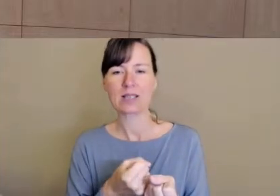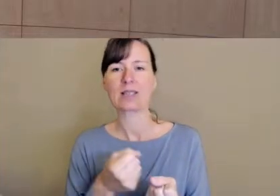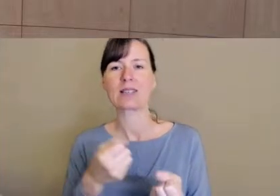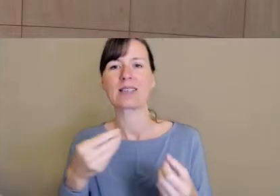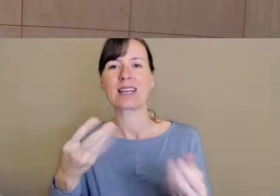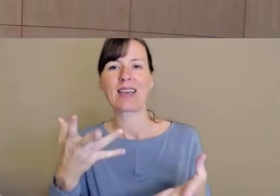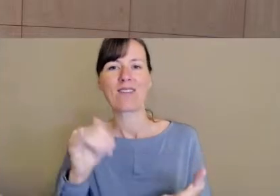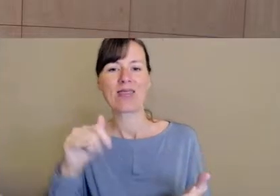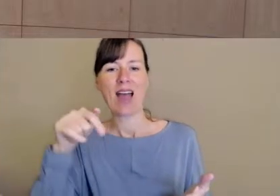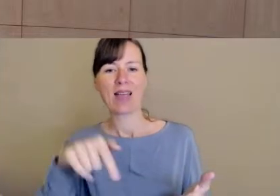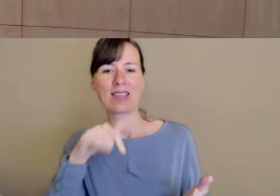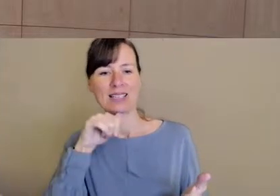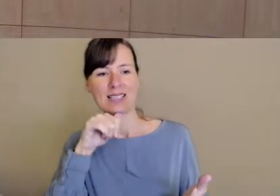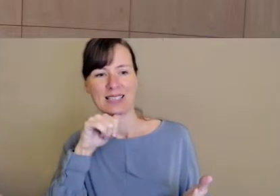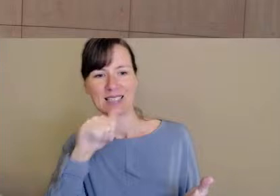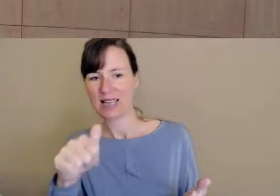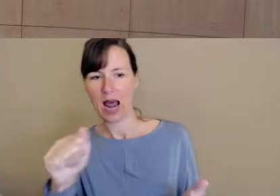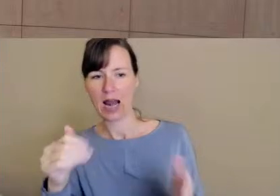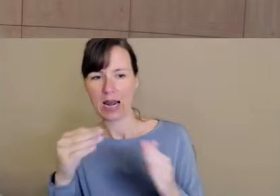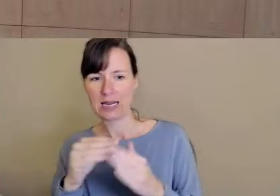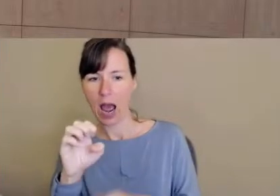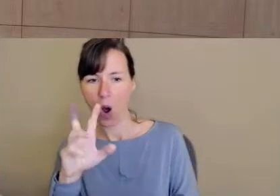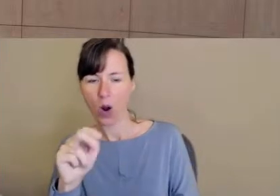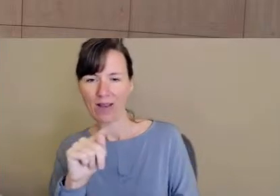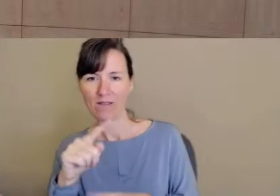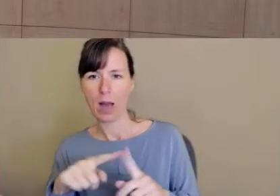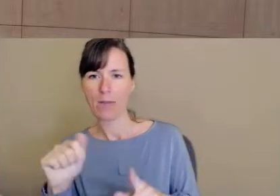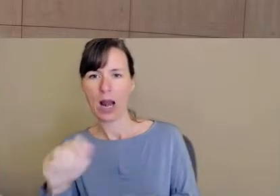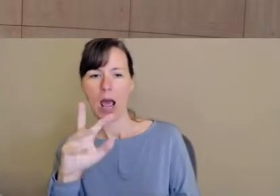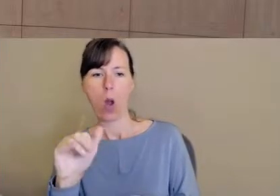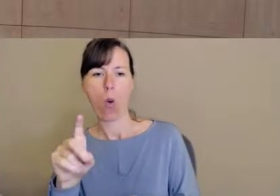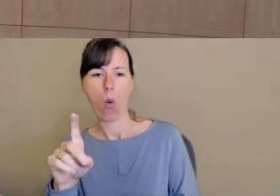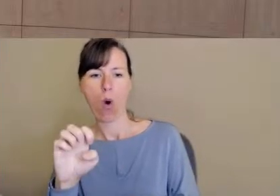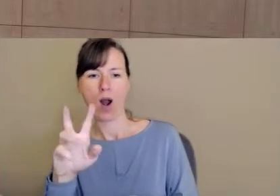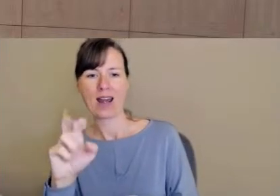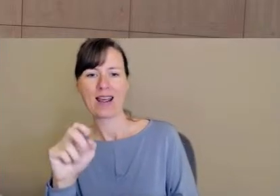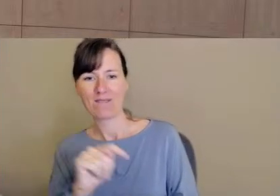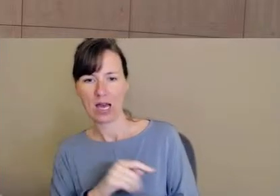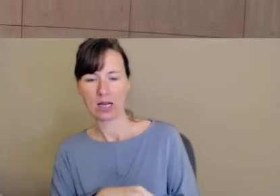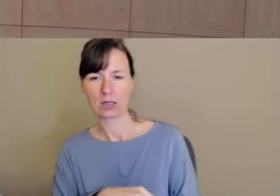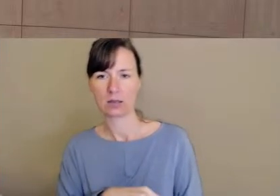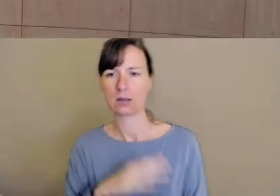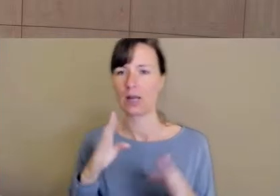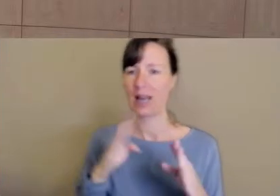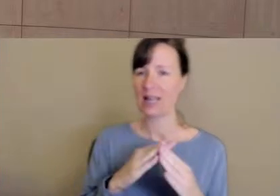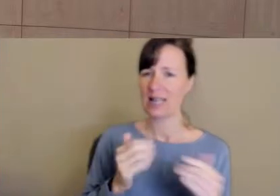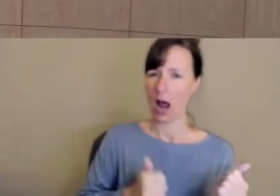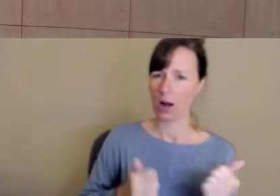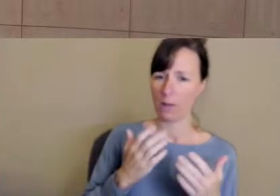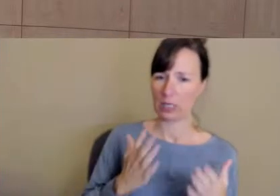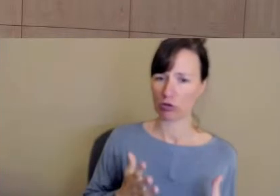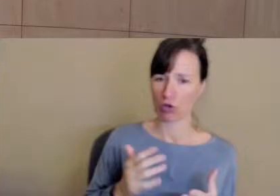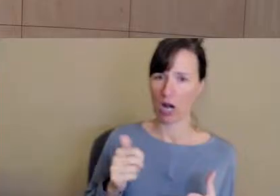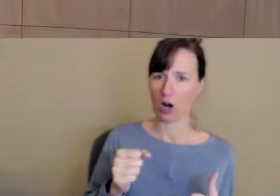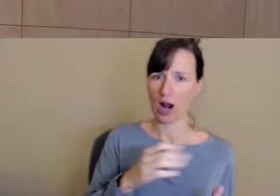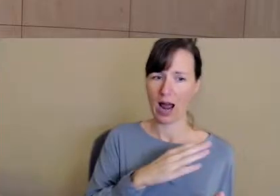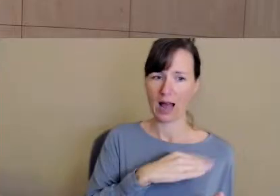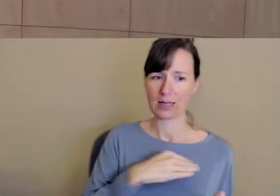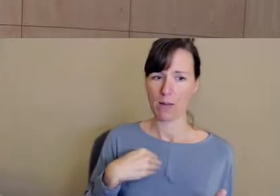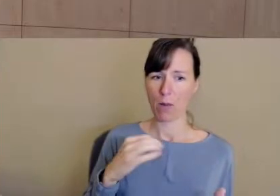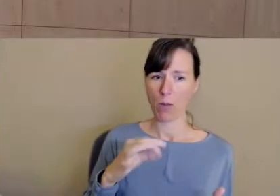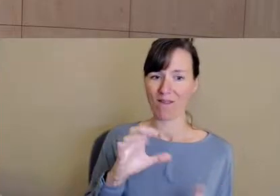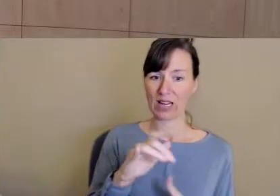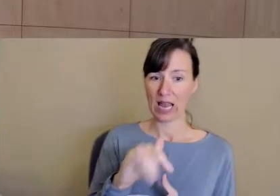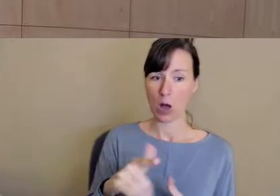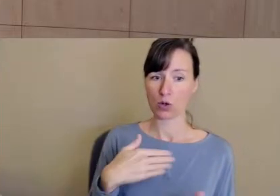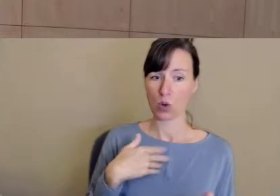Thank you for that. Town Administrator, as a member of the council, did you have any point you wanted to raise in debate?